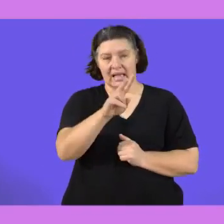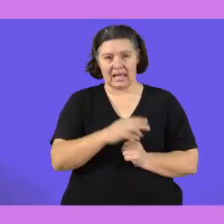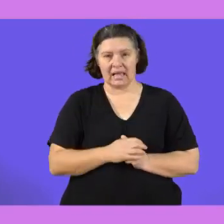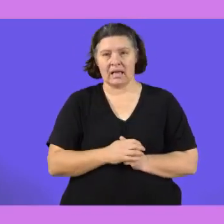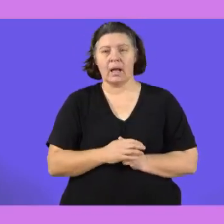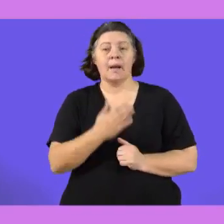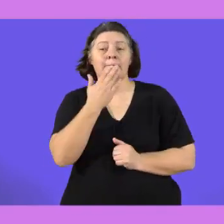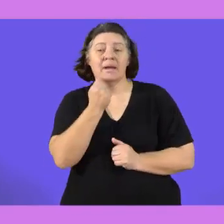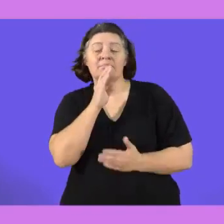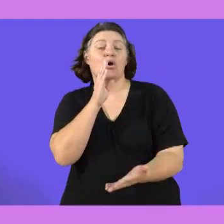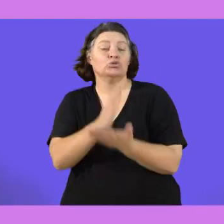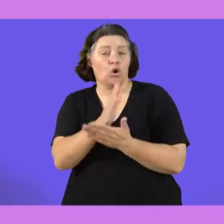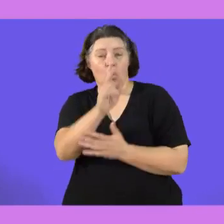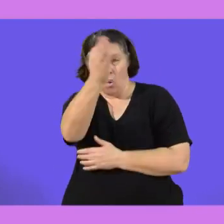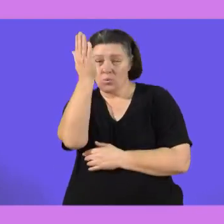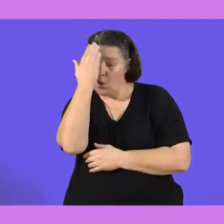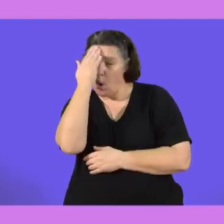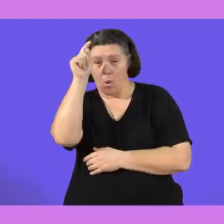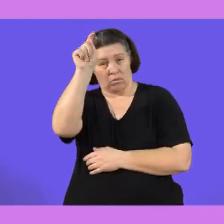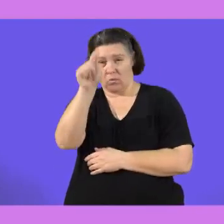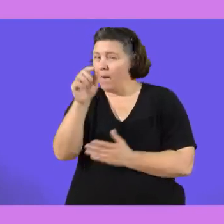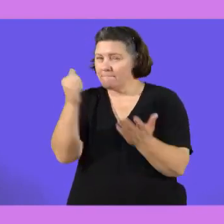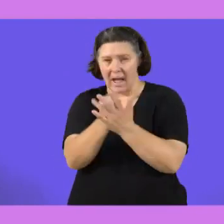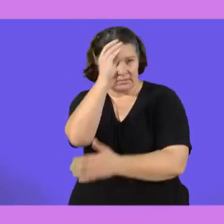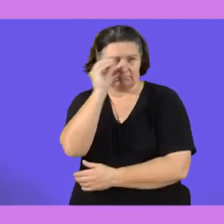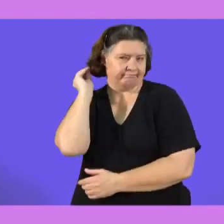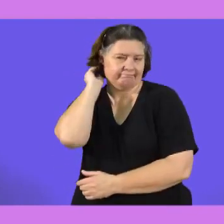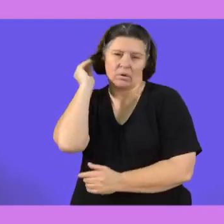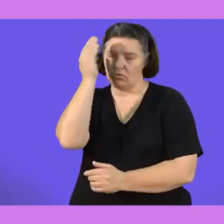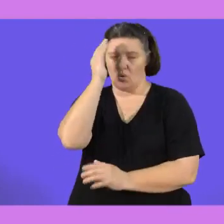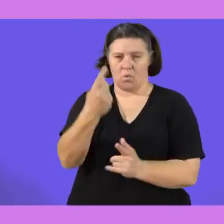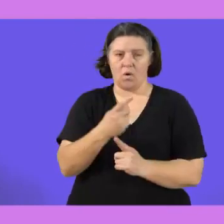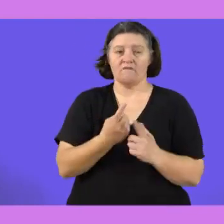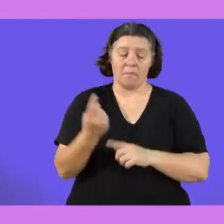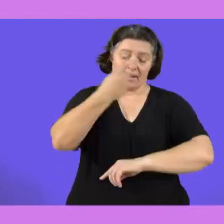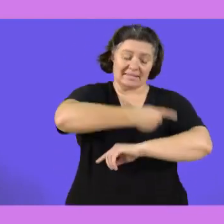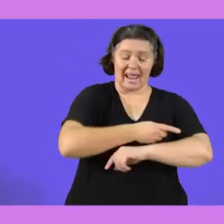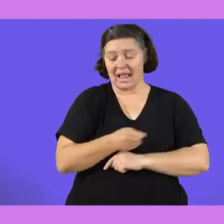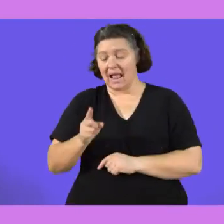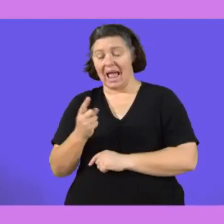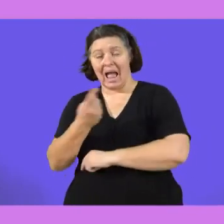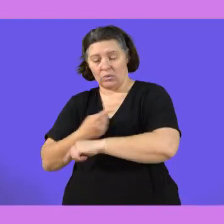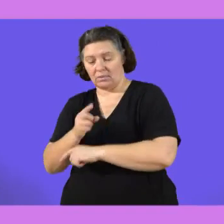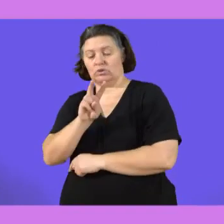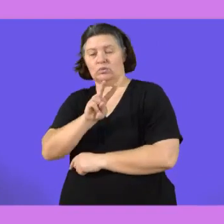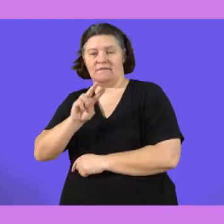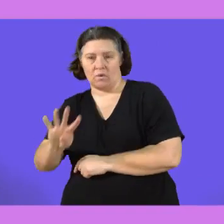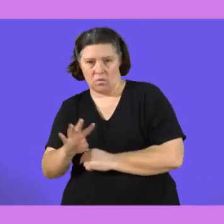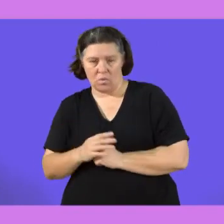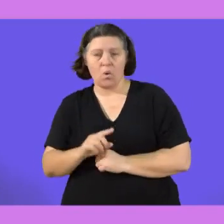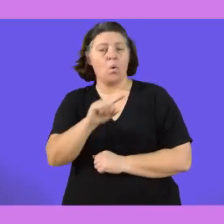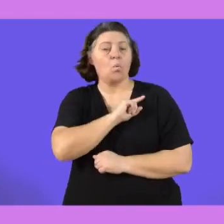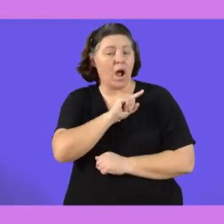of the screen, it says, please make sure that you know your conversion factors. So looking at this, from days to hours, I will multiply by